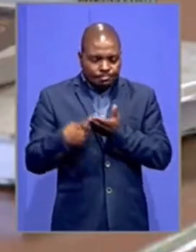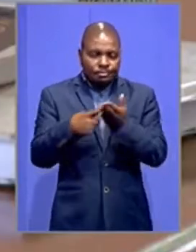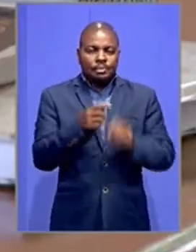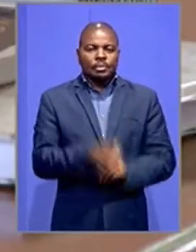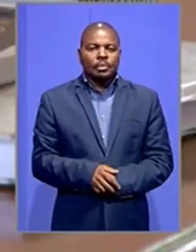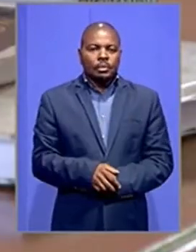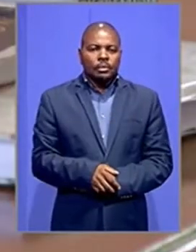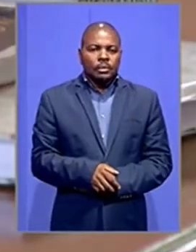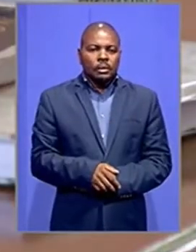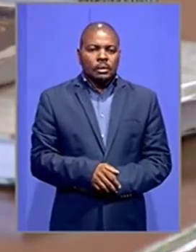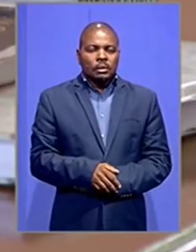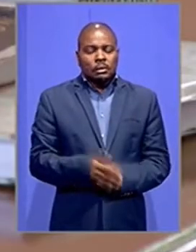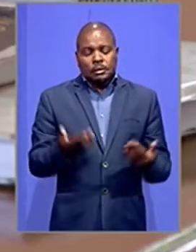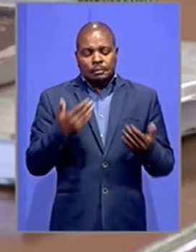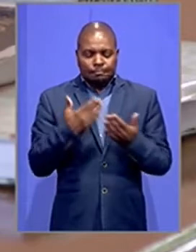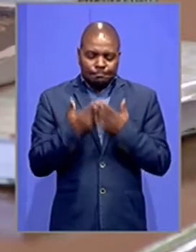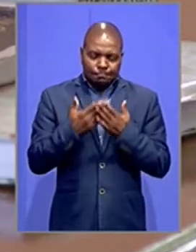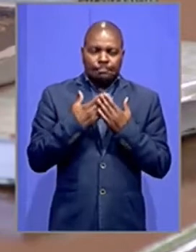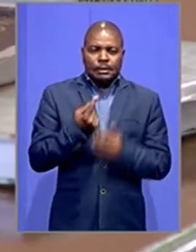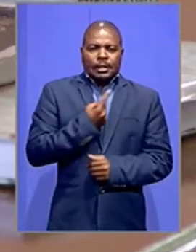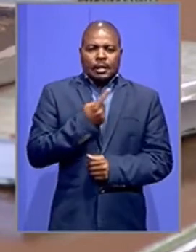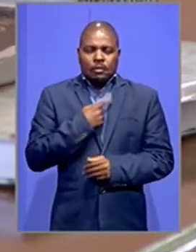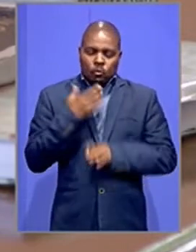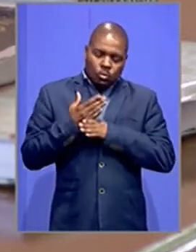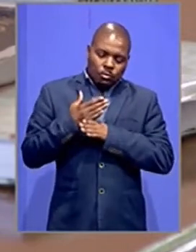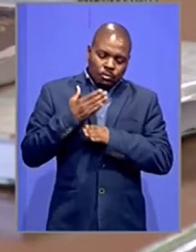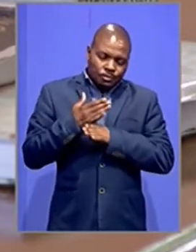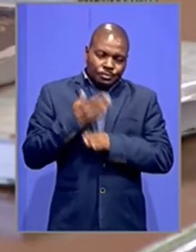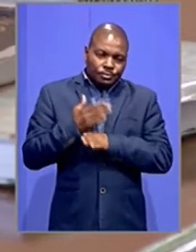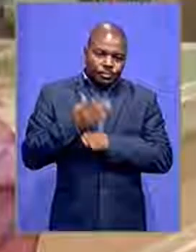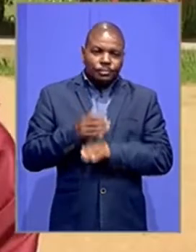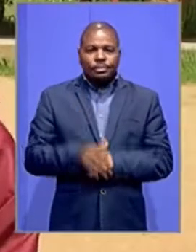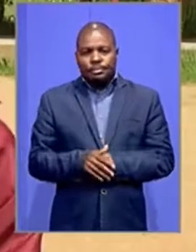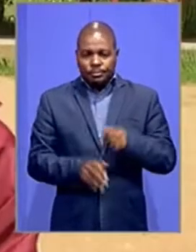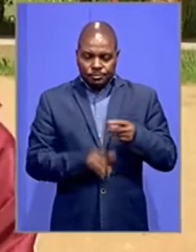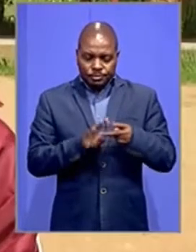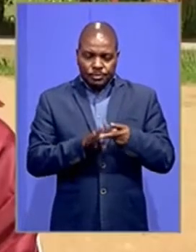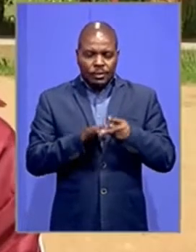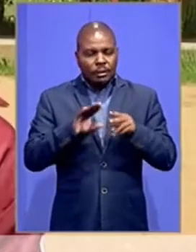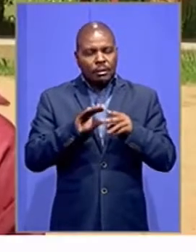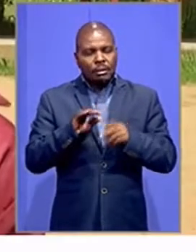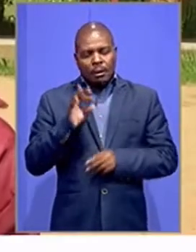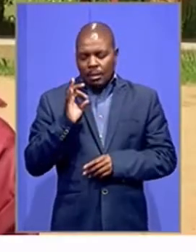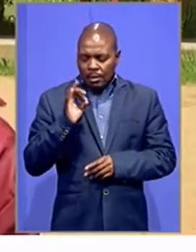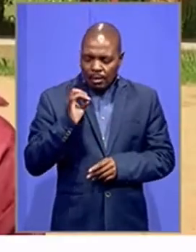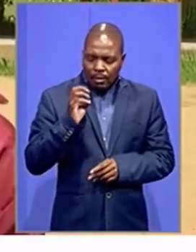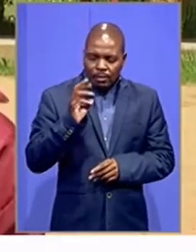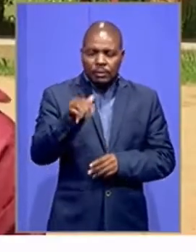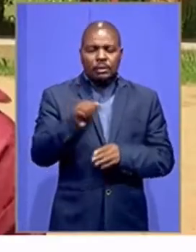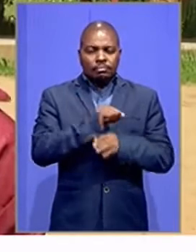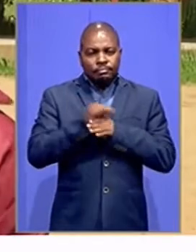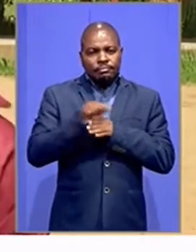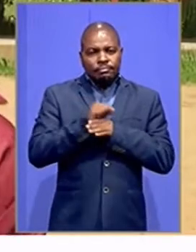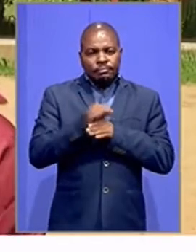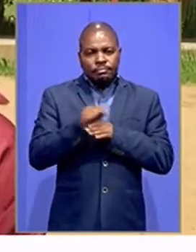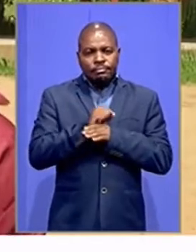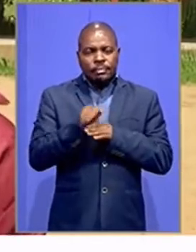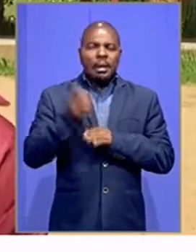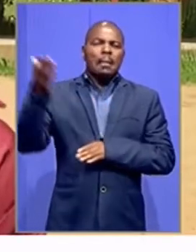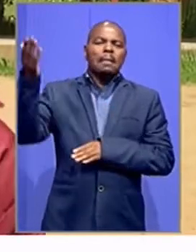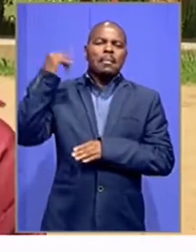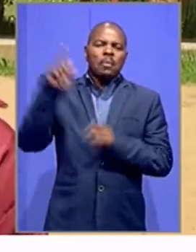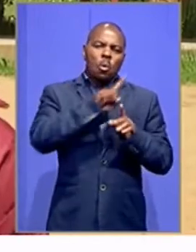By just doing my work and just practicing every day, doing previous question